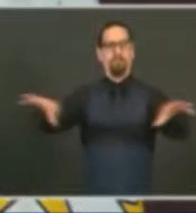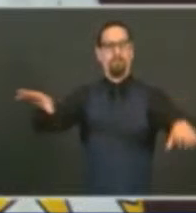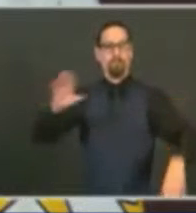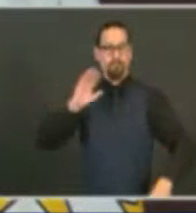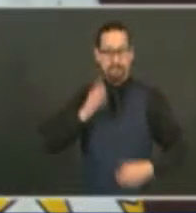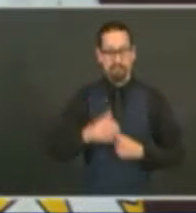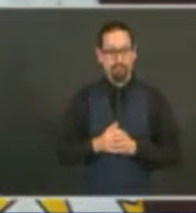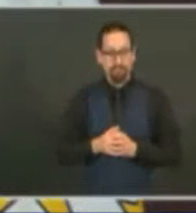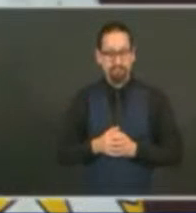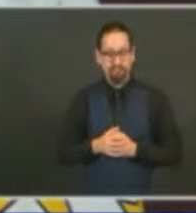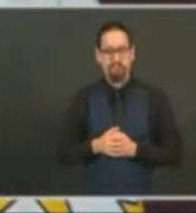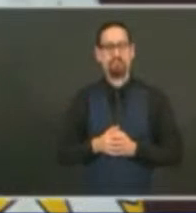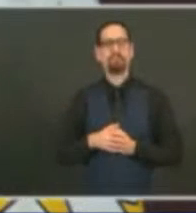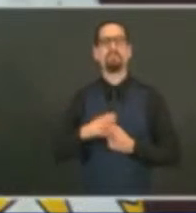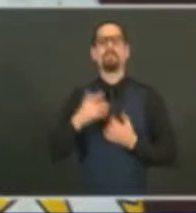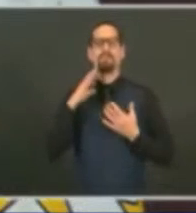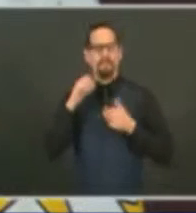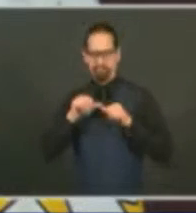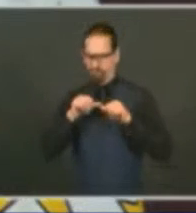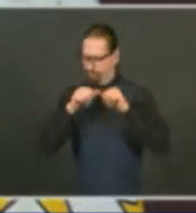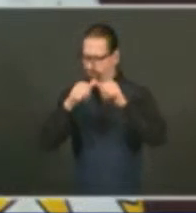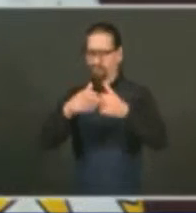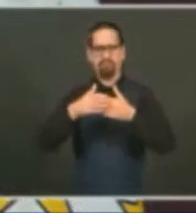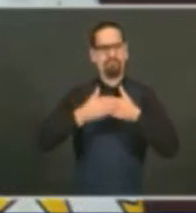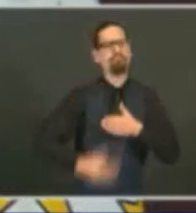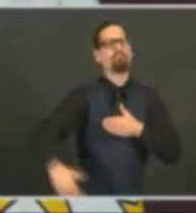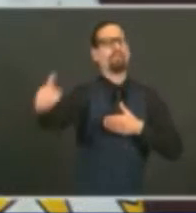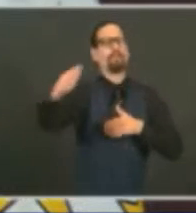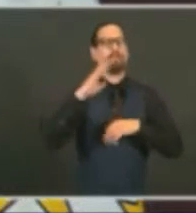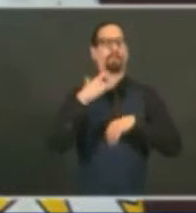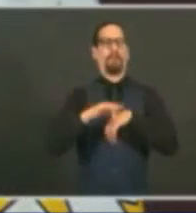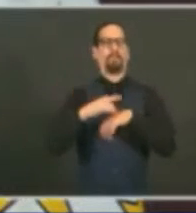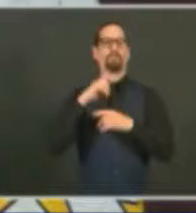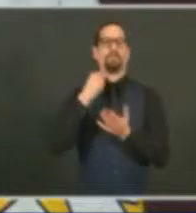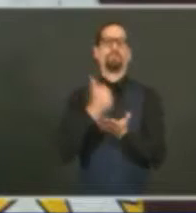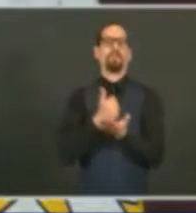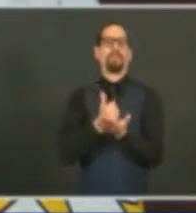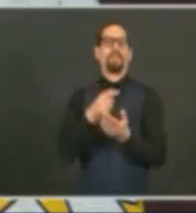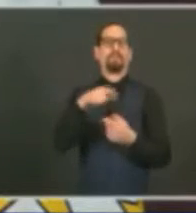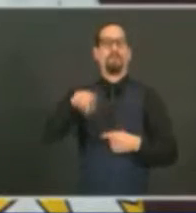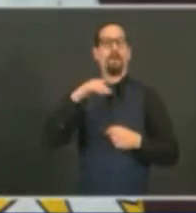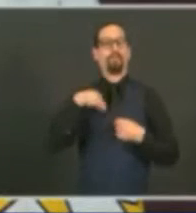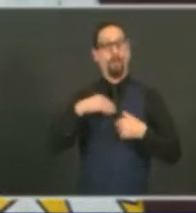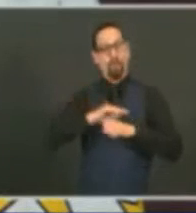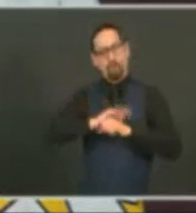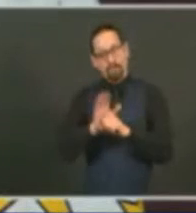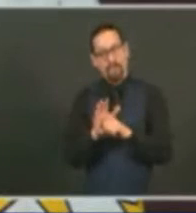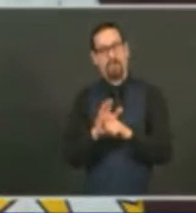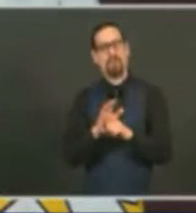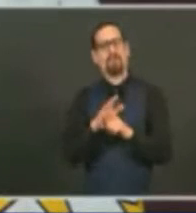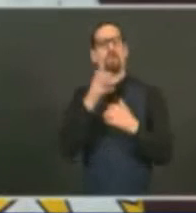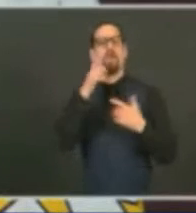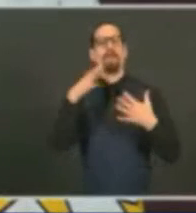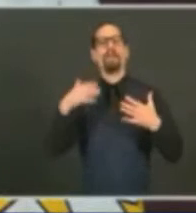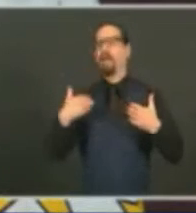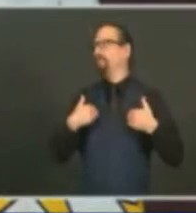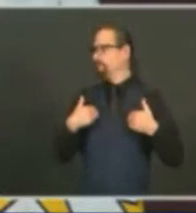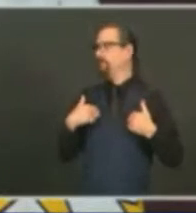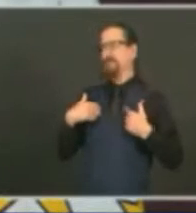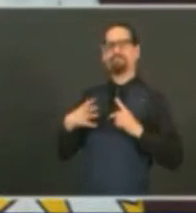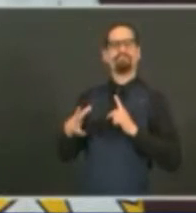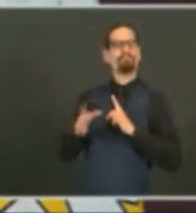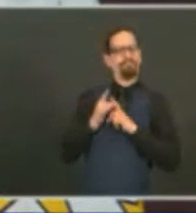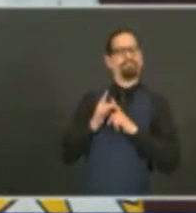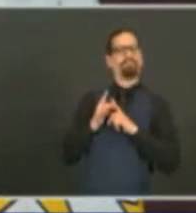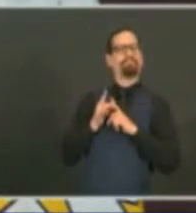available as we go forward. There are now better treatments for people with COVID-19, both for people who are in the